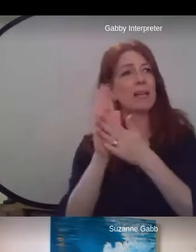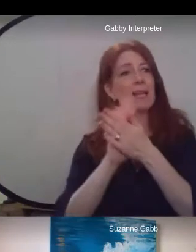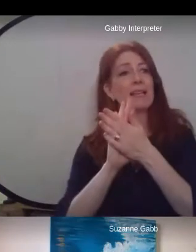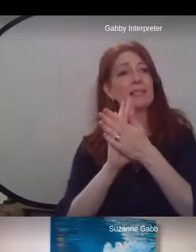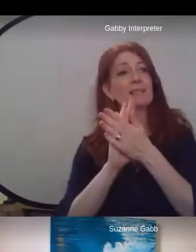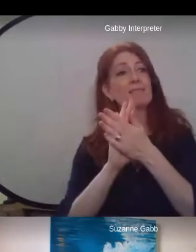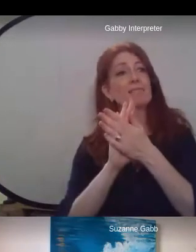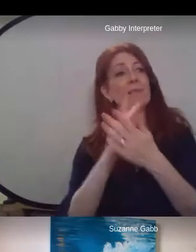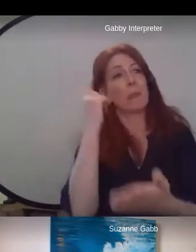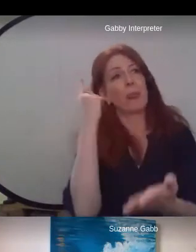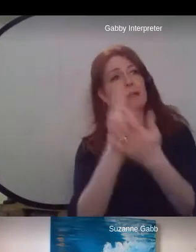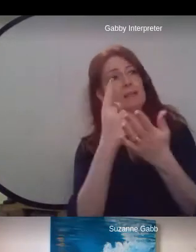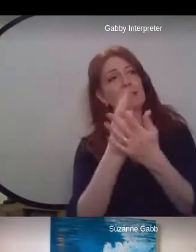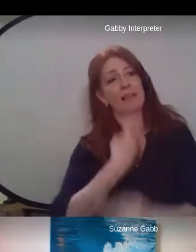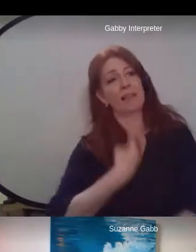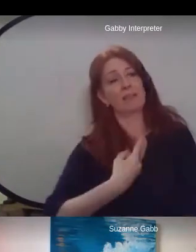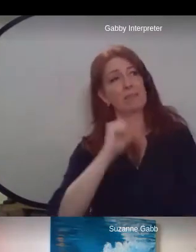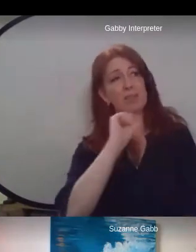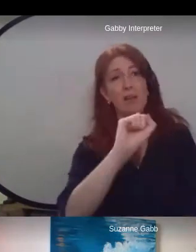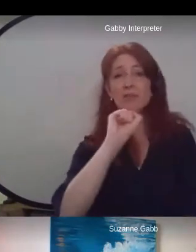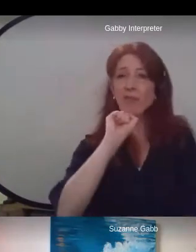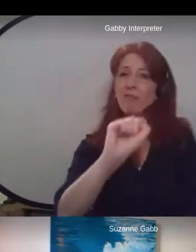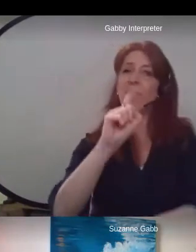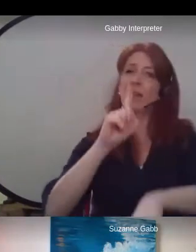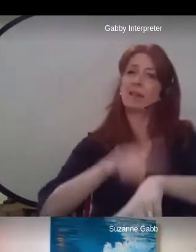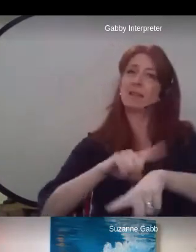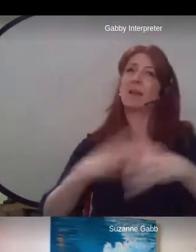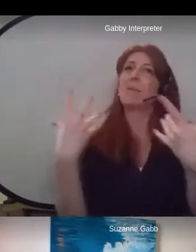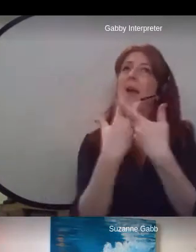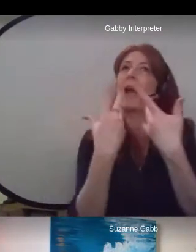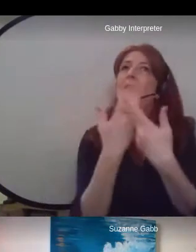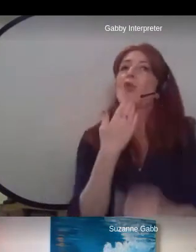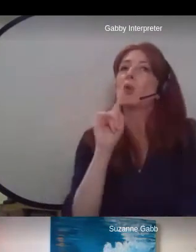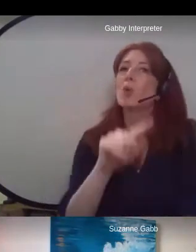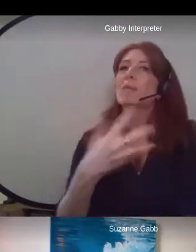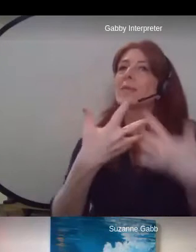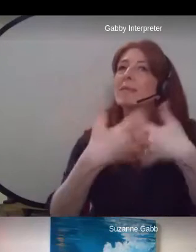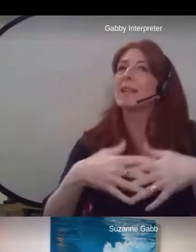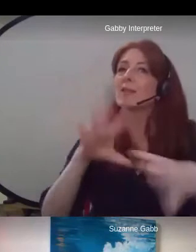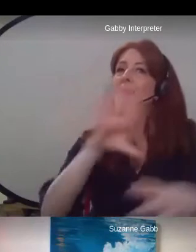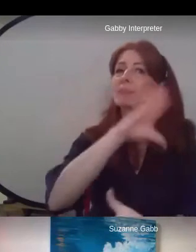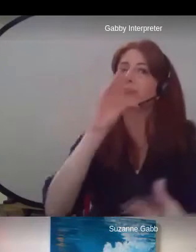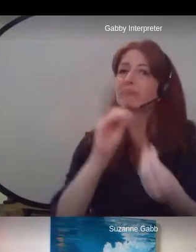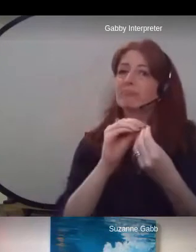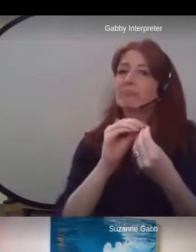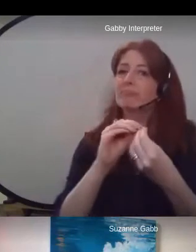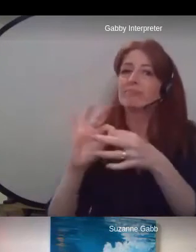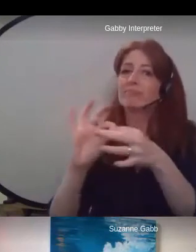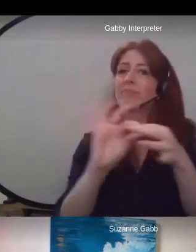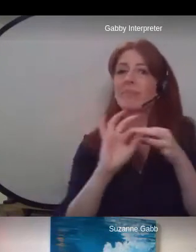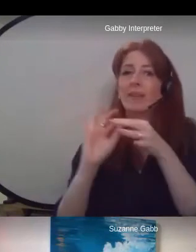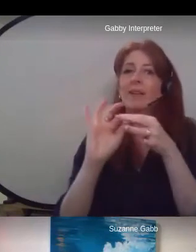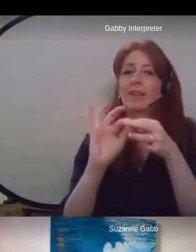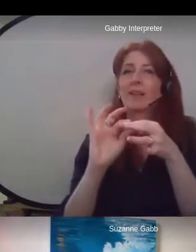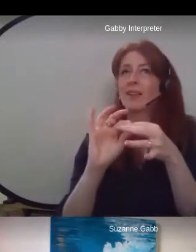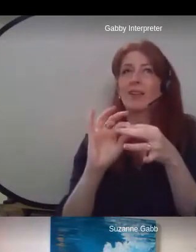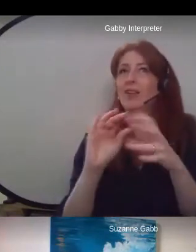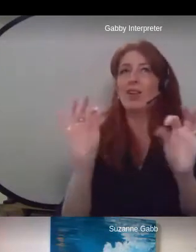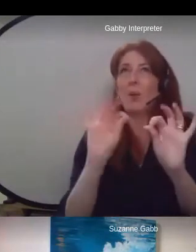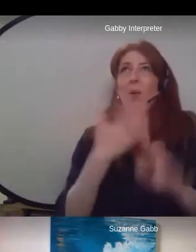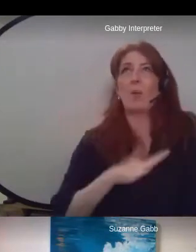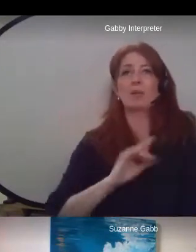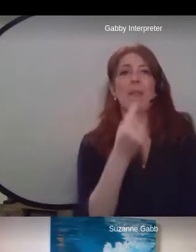their own time how they want to tap into this technology and then do it all together, because nobody wants to be the first.